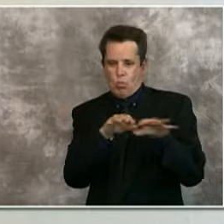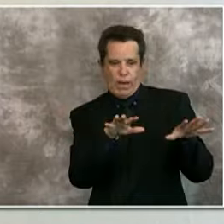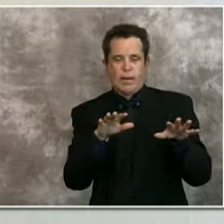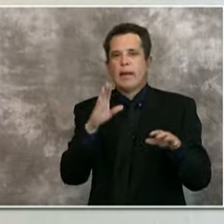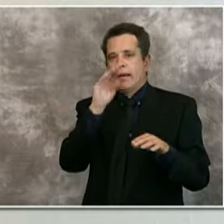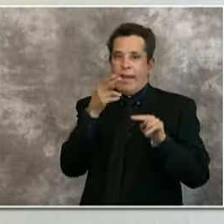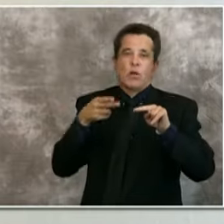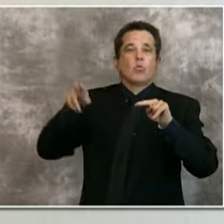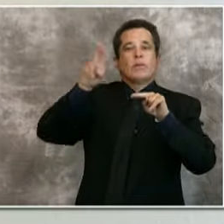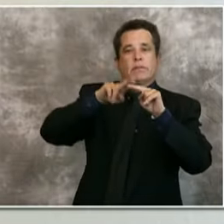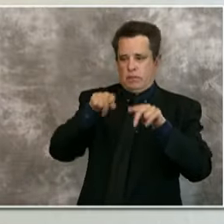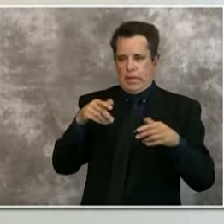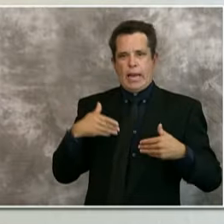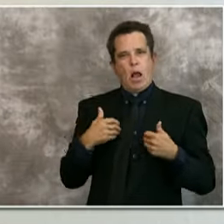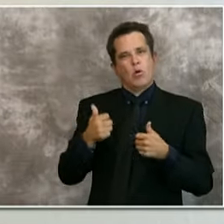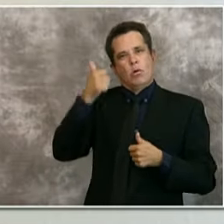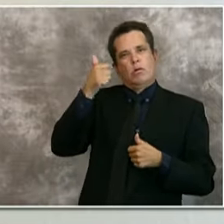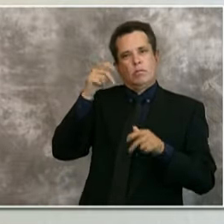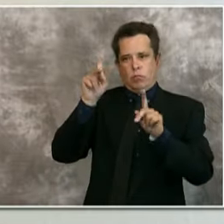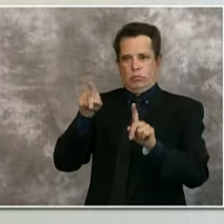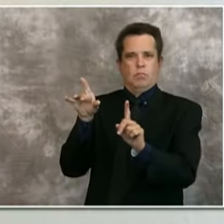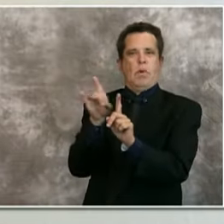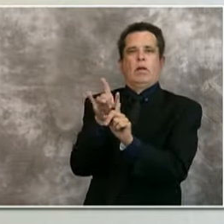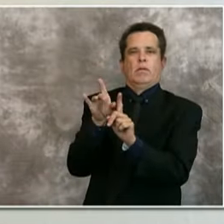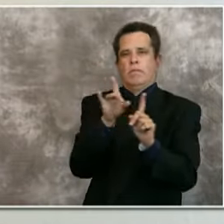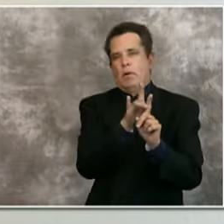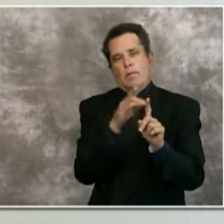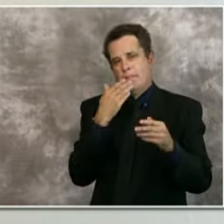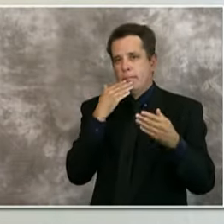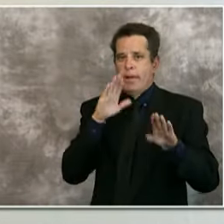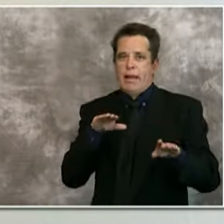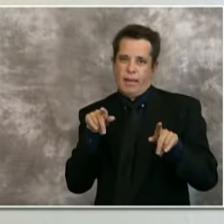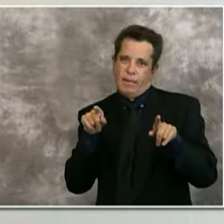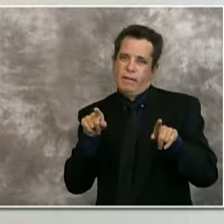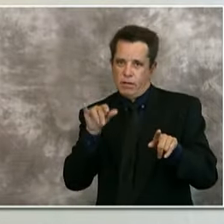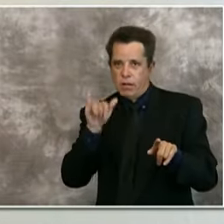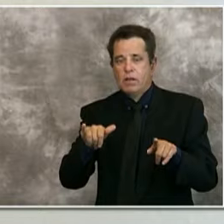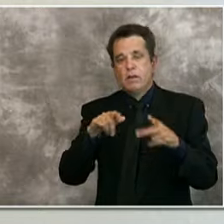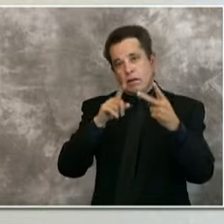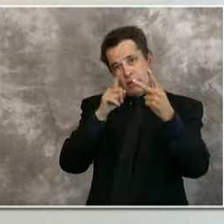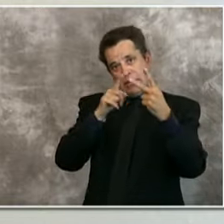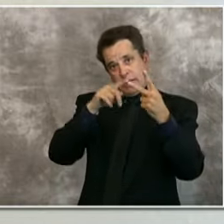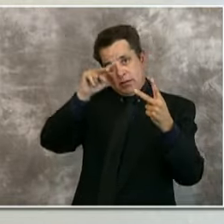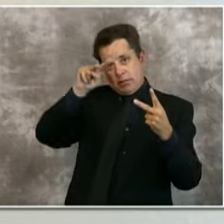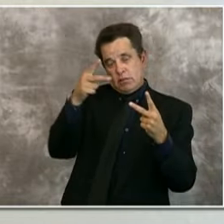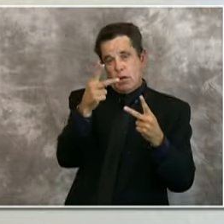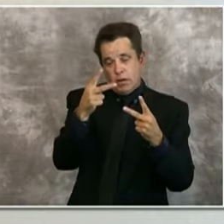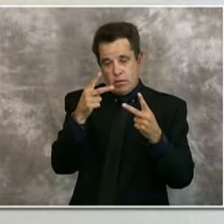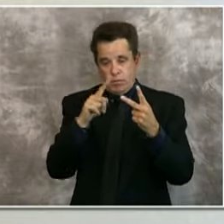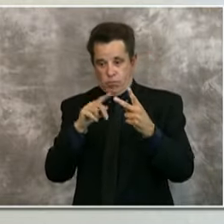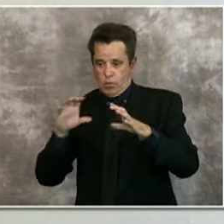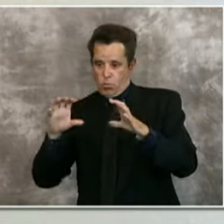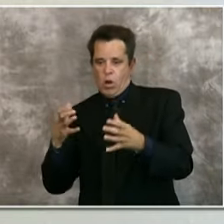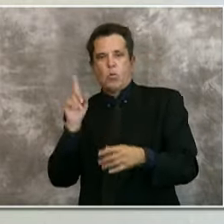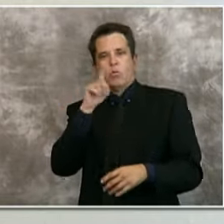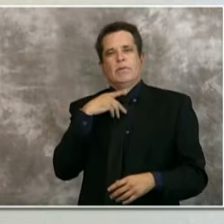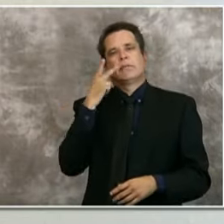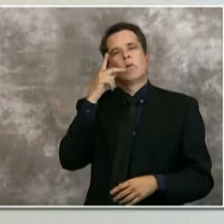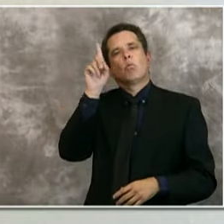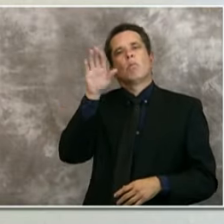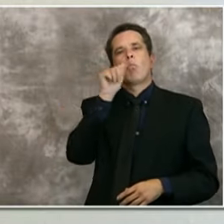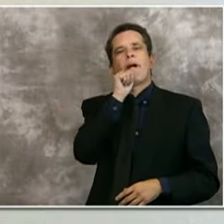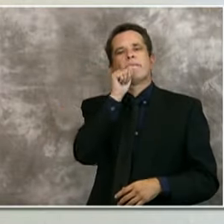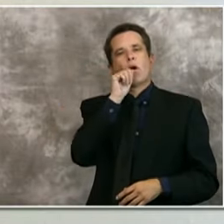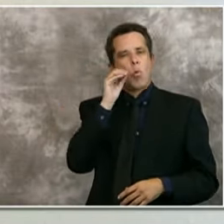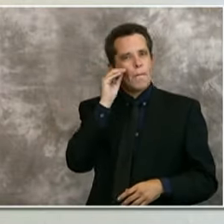in cases from the younger generation. The second largest section of outdoor of active outbreaks are private